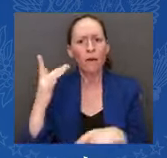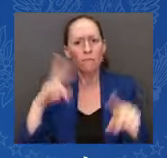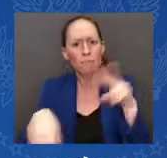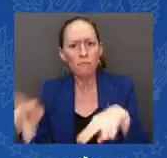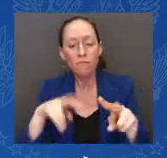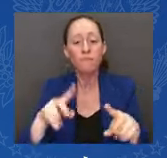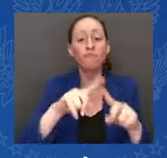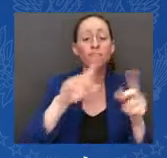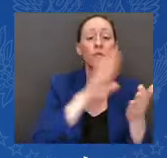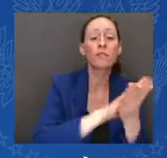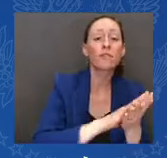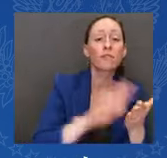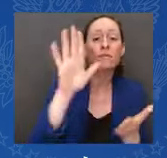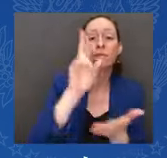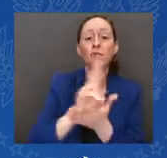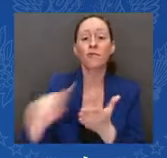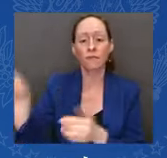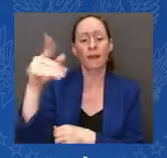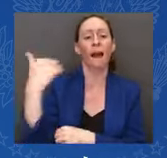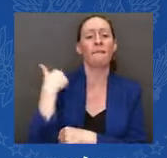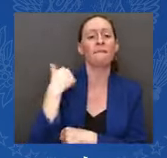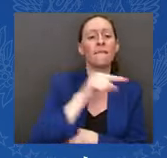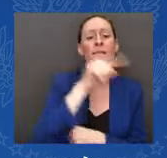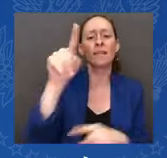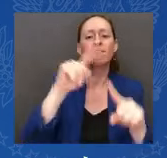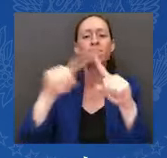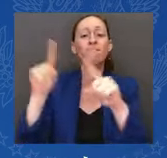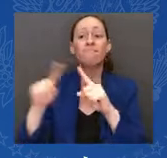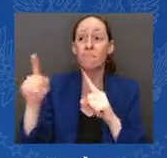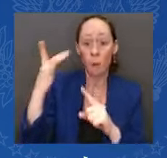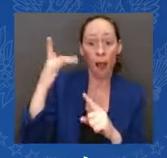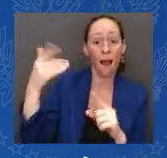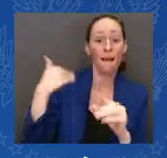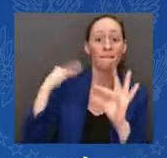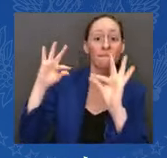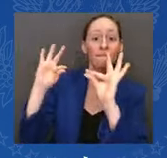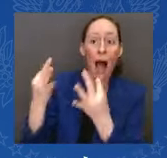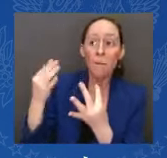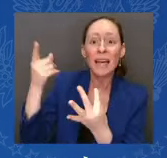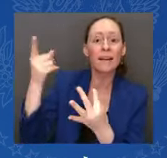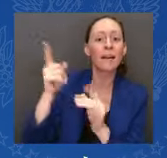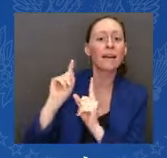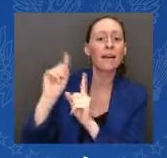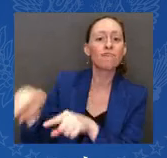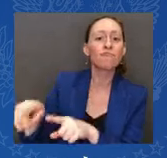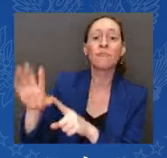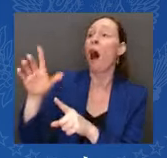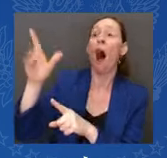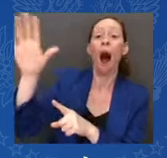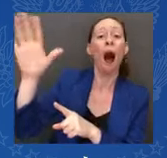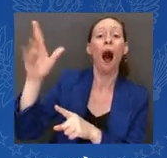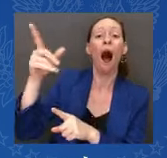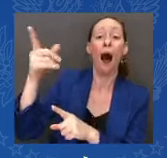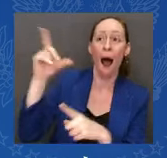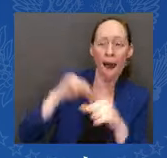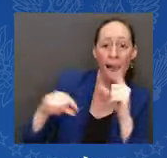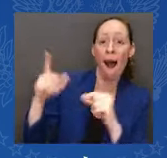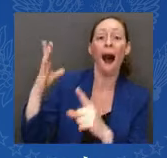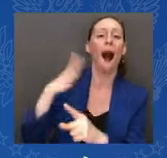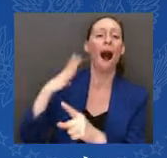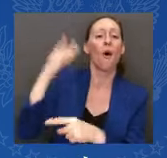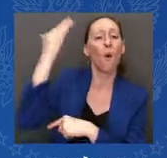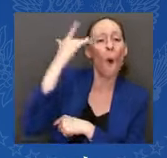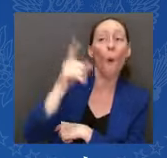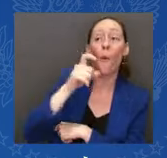support, retain, and graduate diverse students and classes. And companies